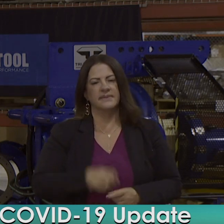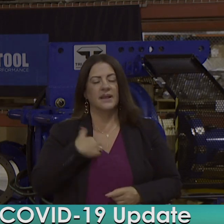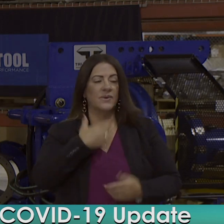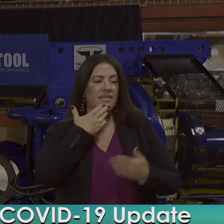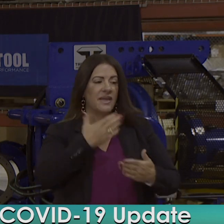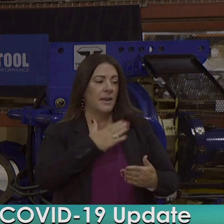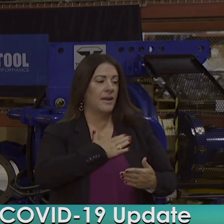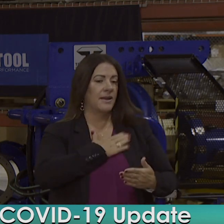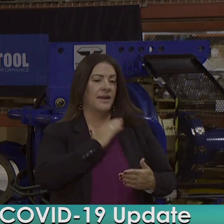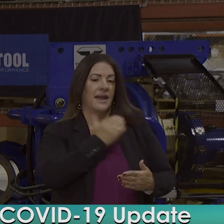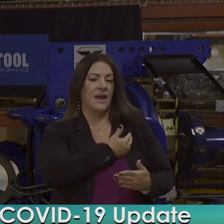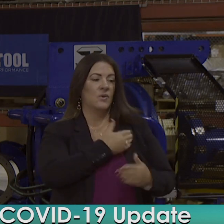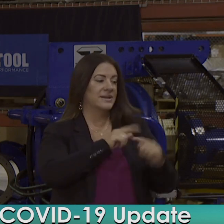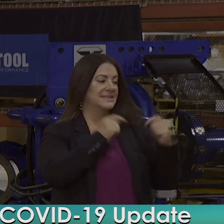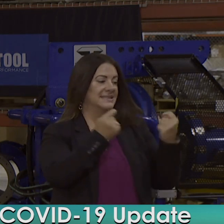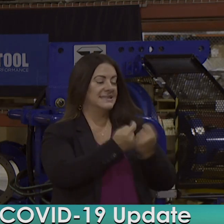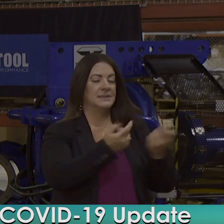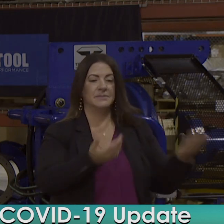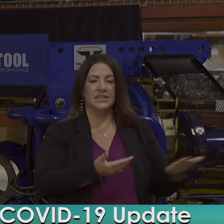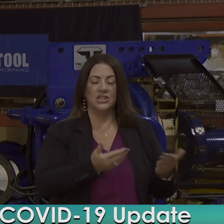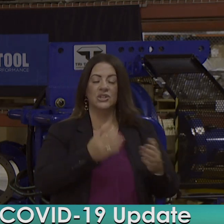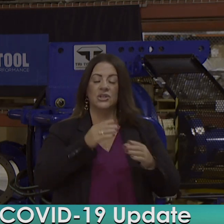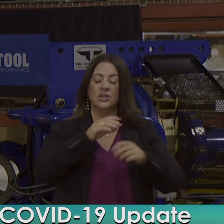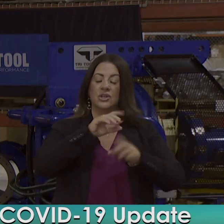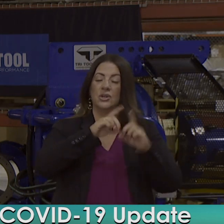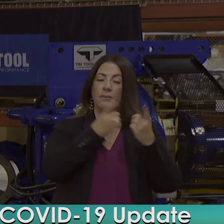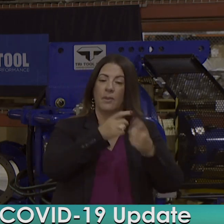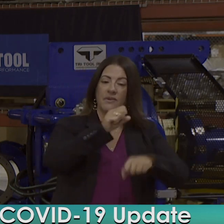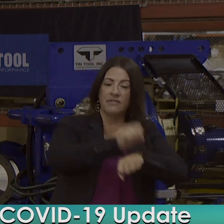team that includes the Department of Labor,